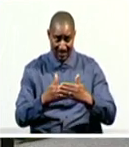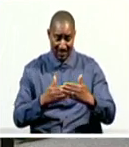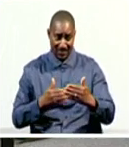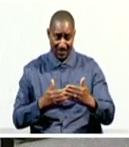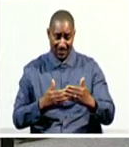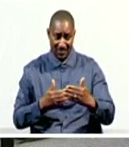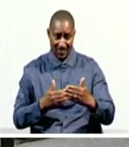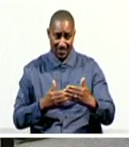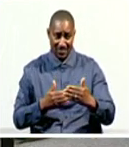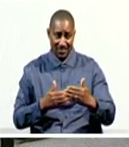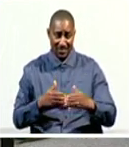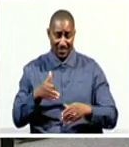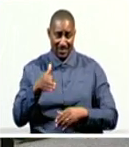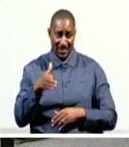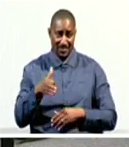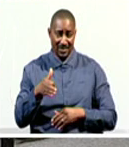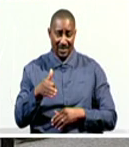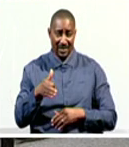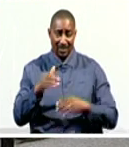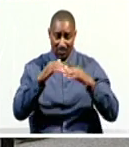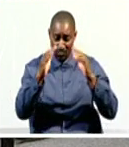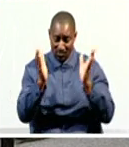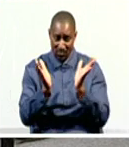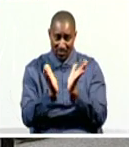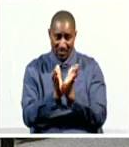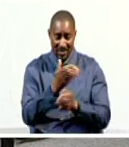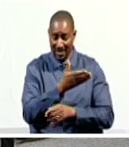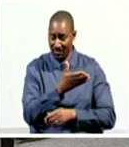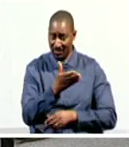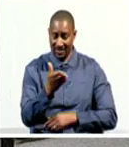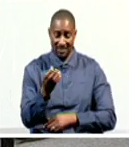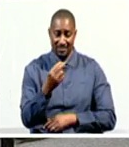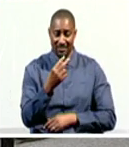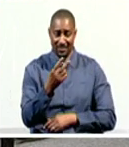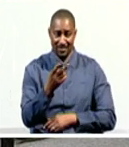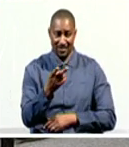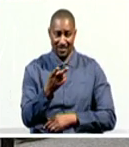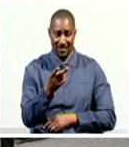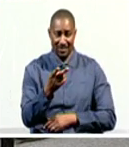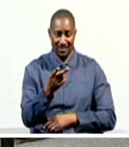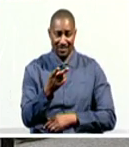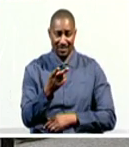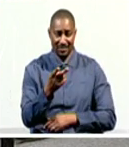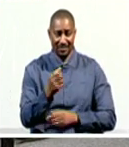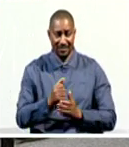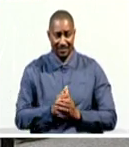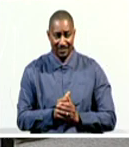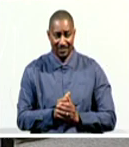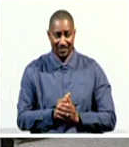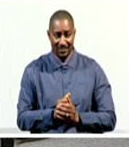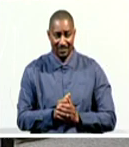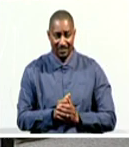whole world went through not so long ago, I think we would have seen a lot more better results. Yeah. But remember, HPP2